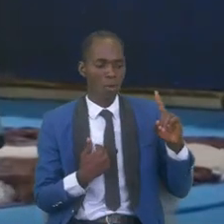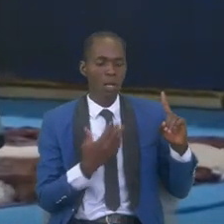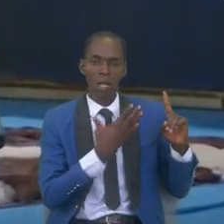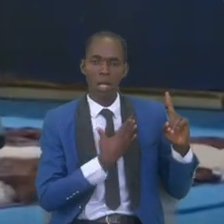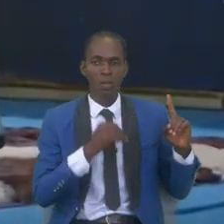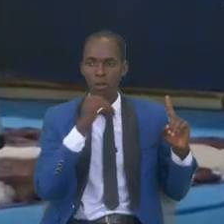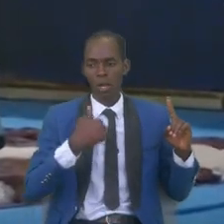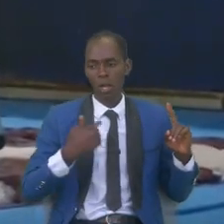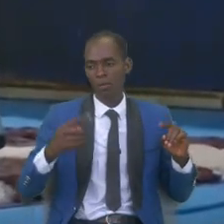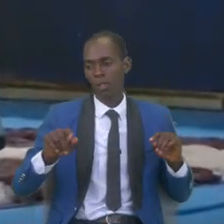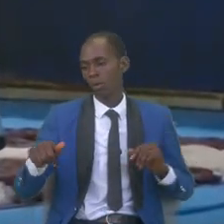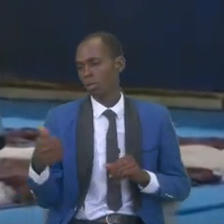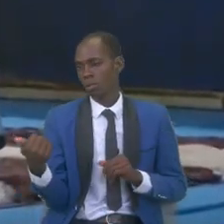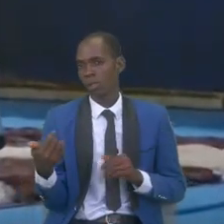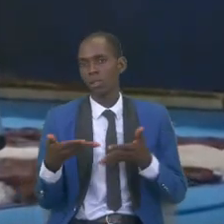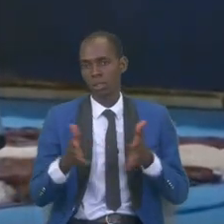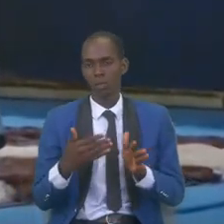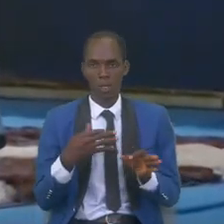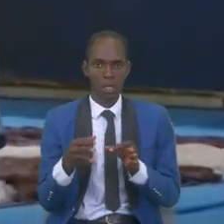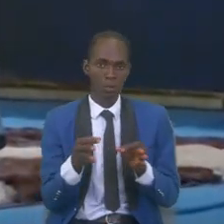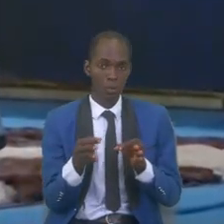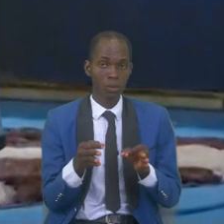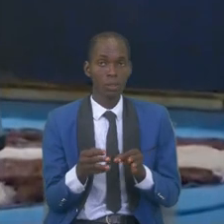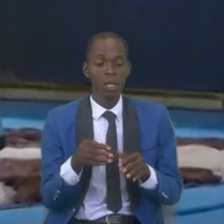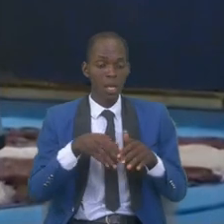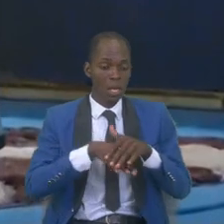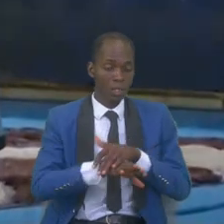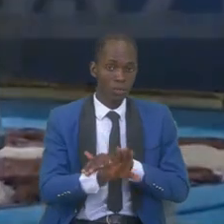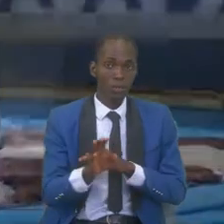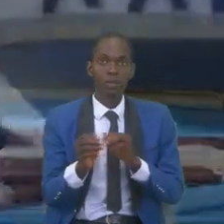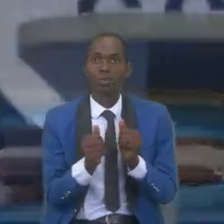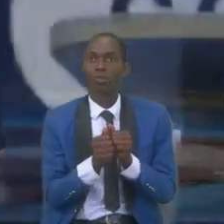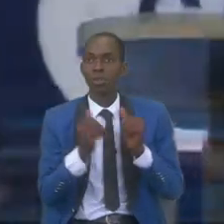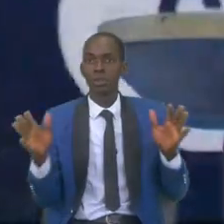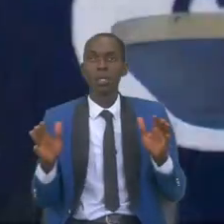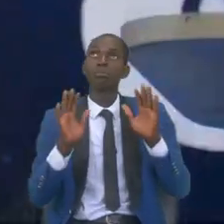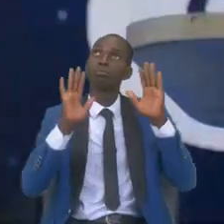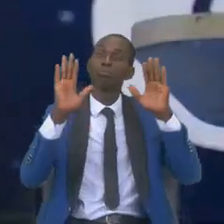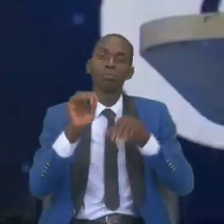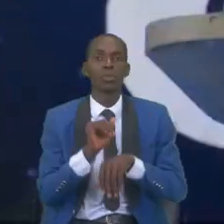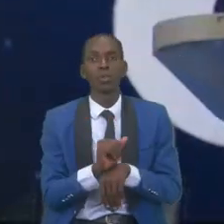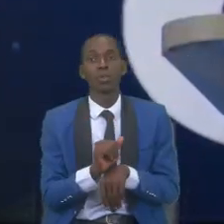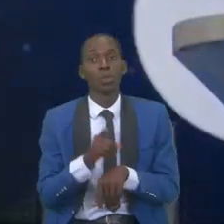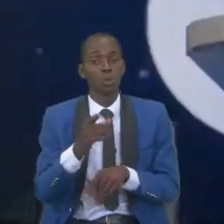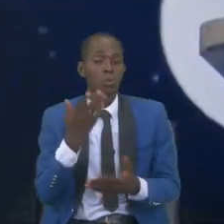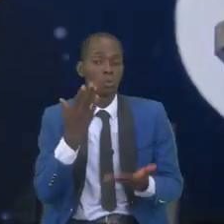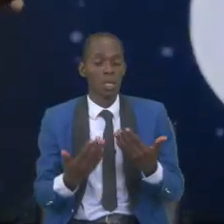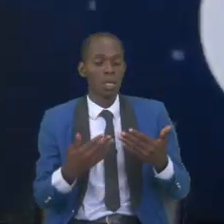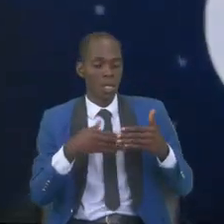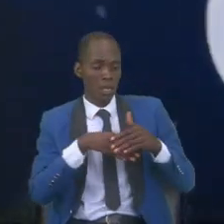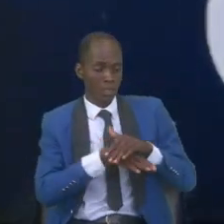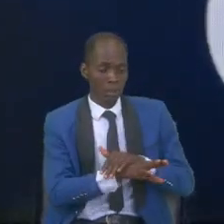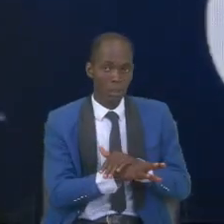other. Let me explain. Entrance without exploits. You may have entrance and you may not